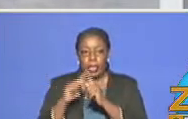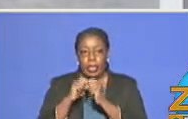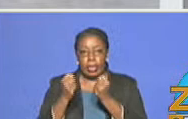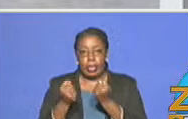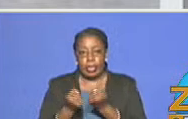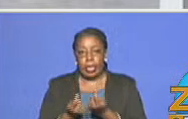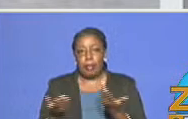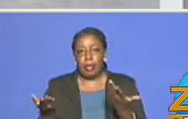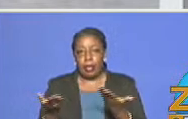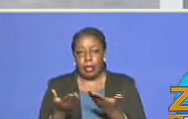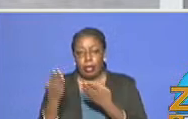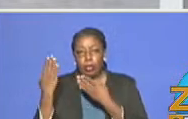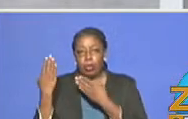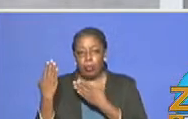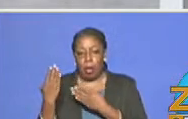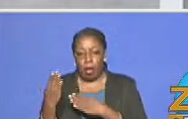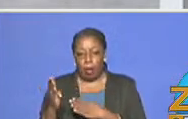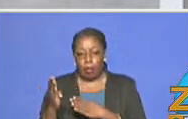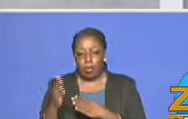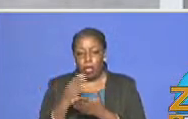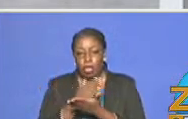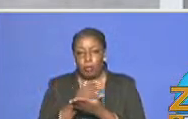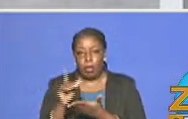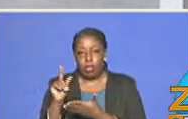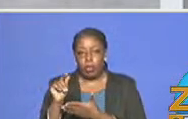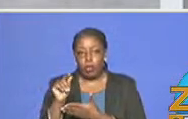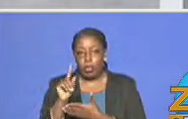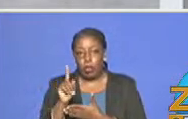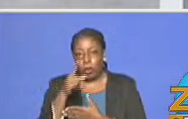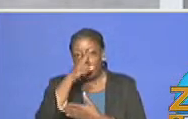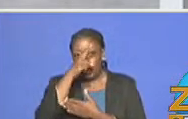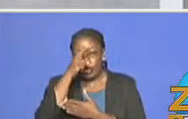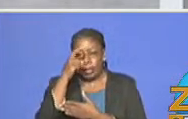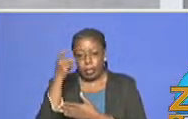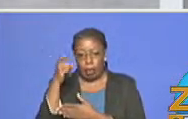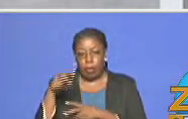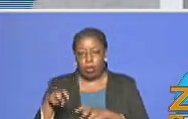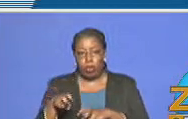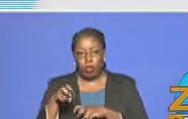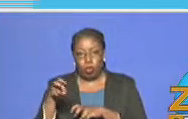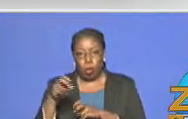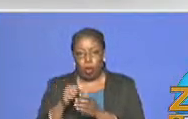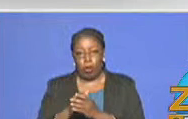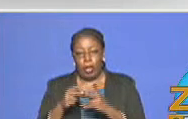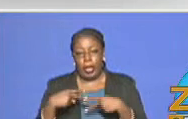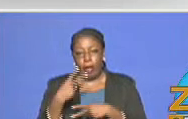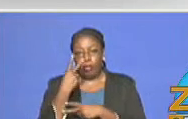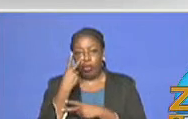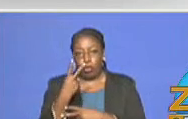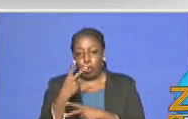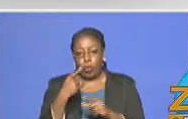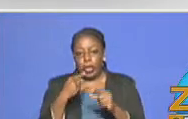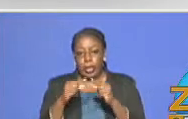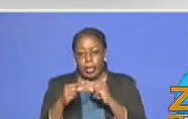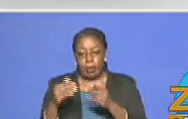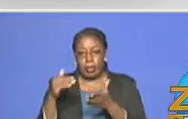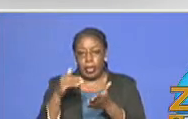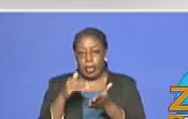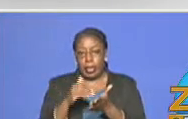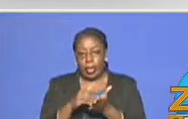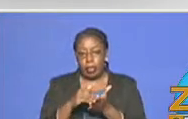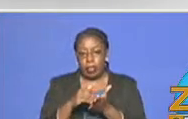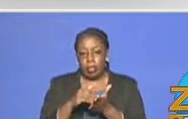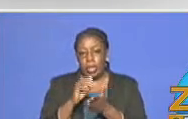here to the Bahamas as a part of their 2021 summer tour. The trip will feature 2 exhibition games against Eastern European